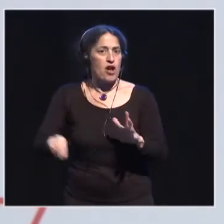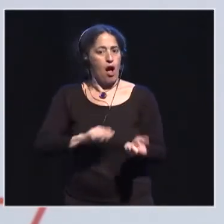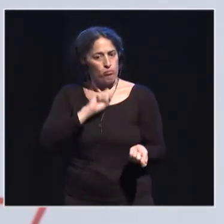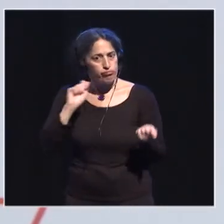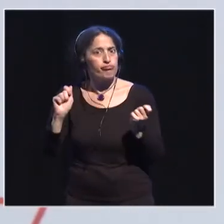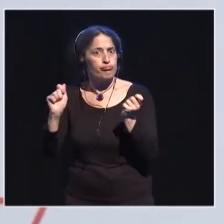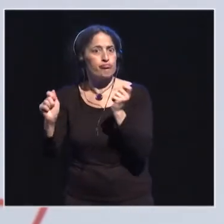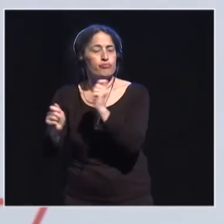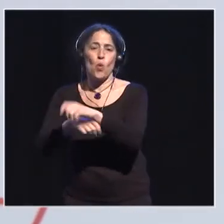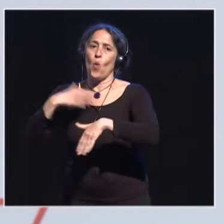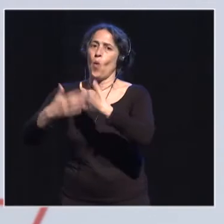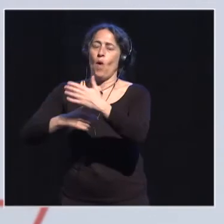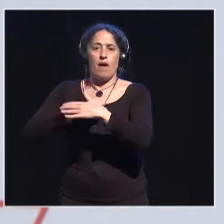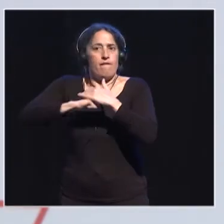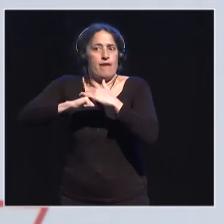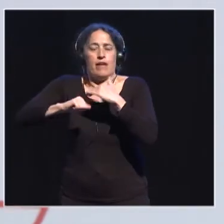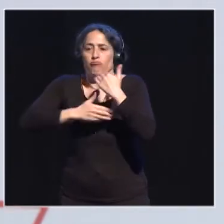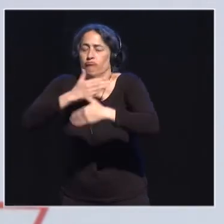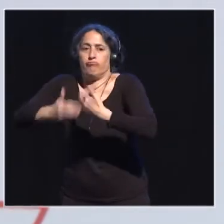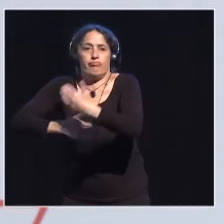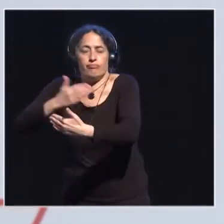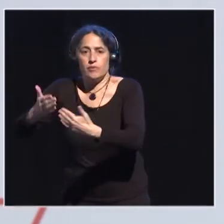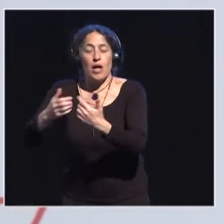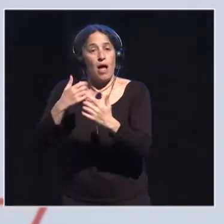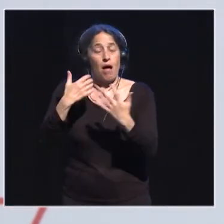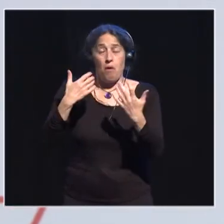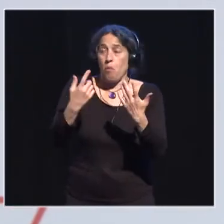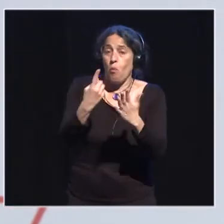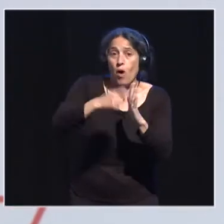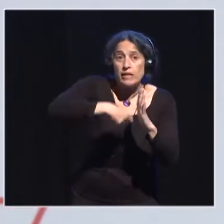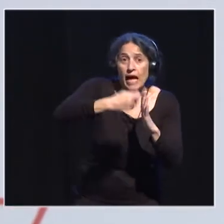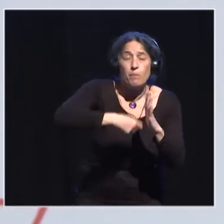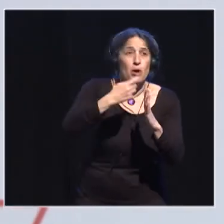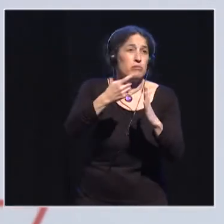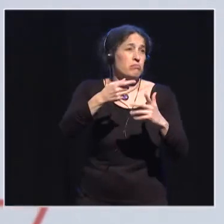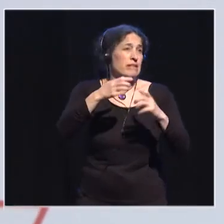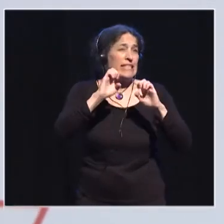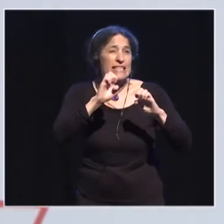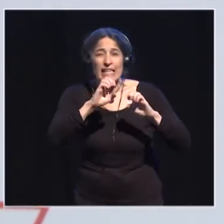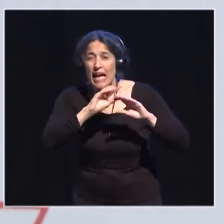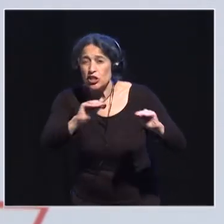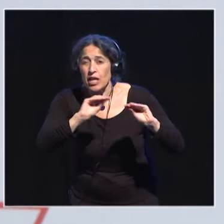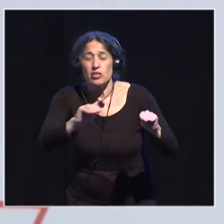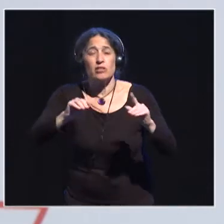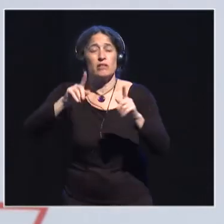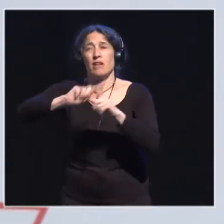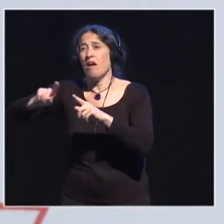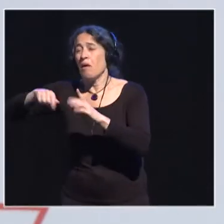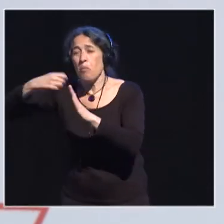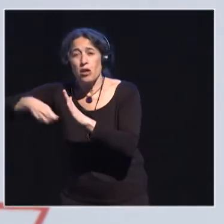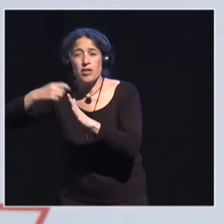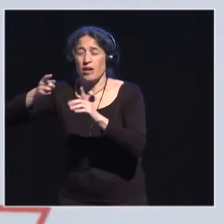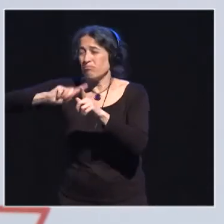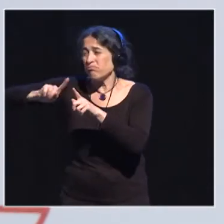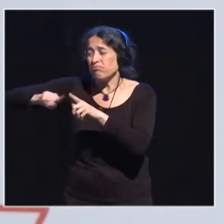We're working on we already have 1 or 2 projects on e-education and e-medicine across the continent. We're also